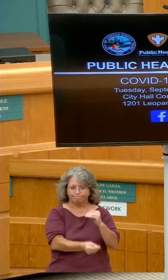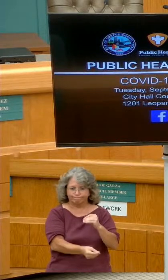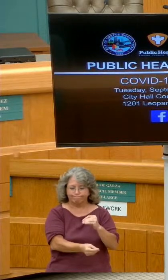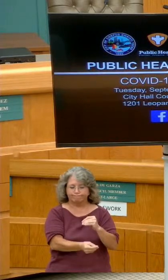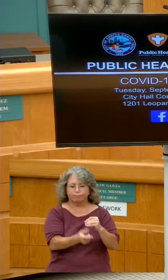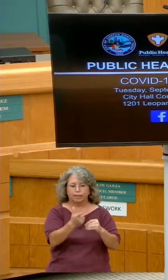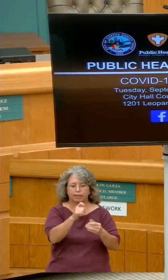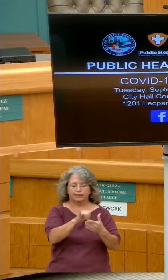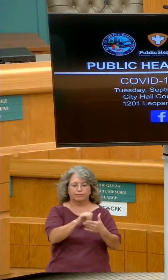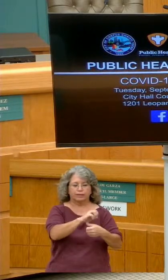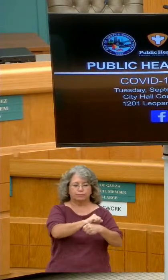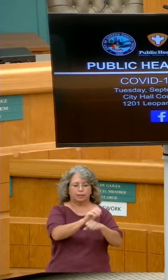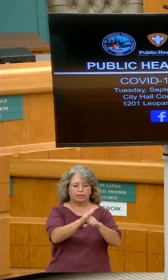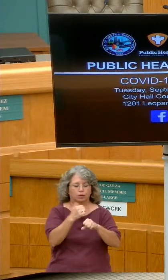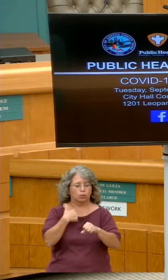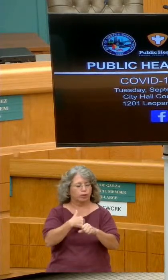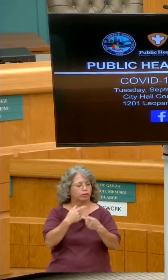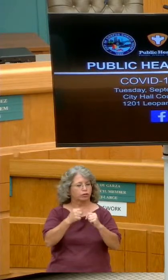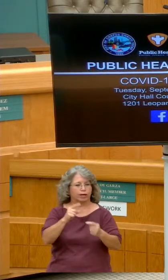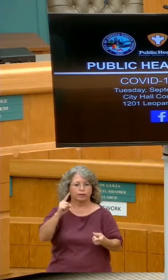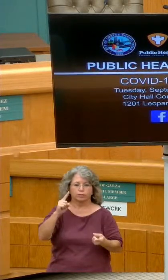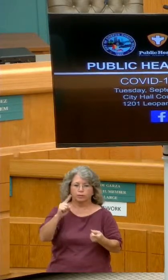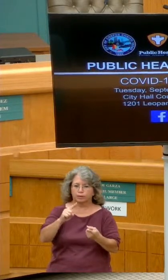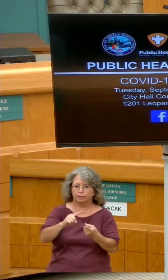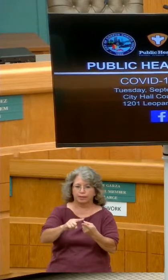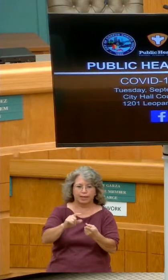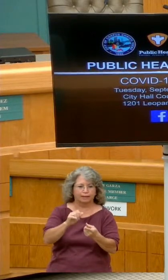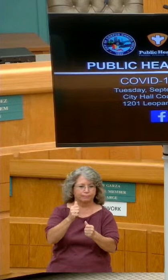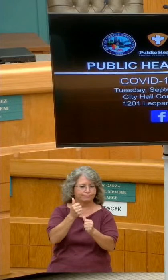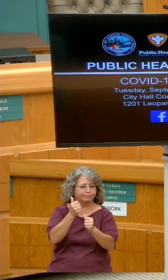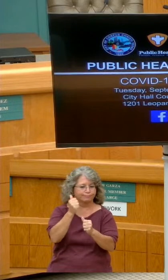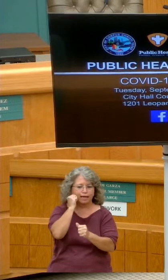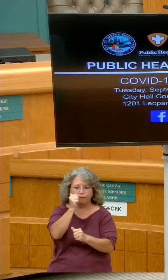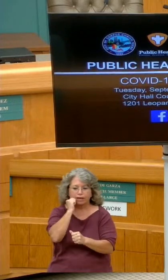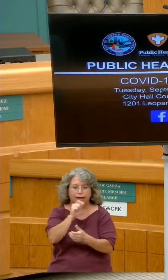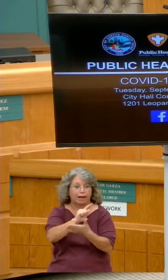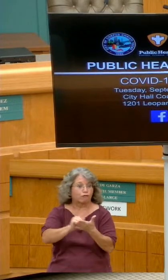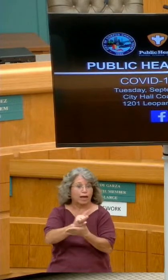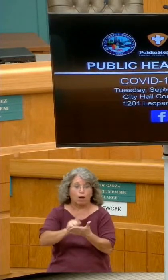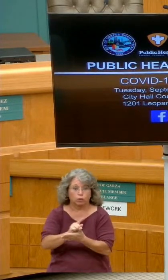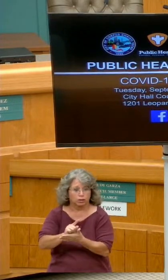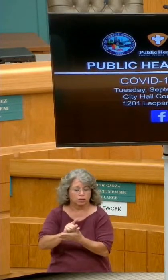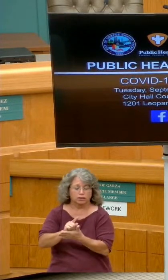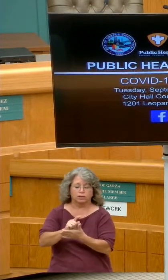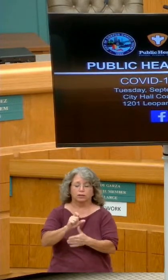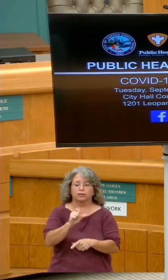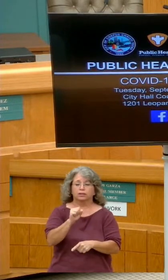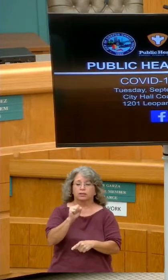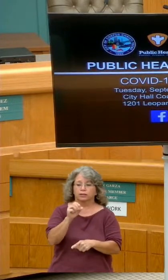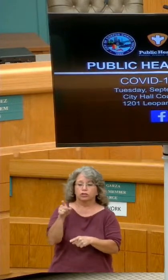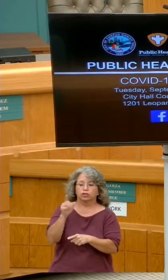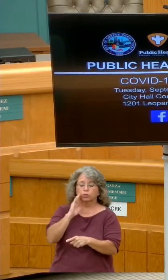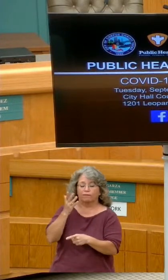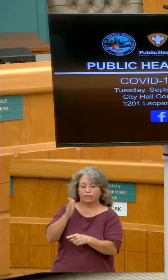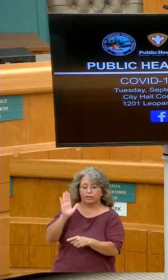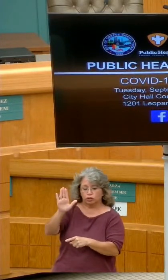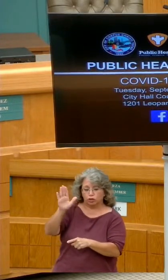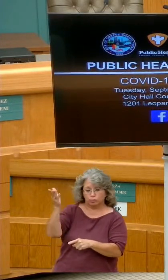to minimize that on a daily and hourly basis. So she'll finish with her presentation, and then Dr.